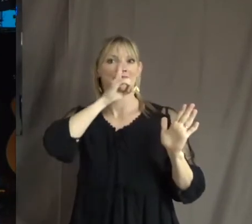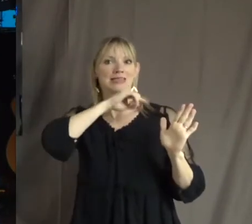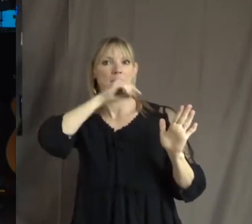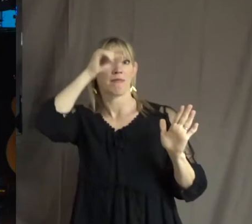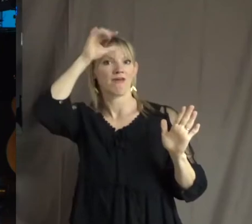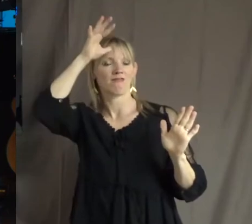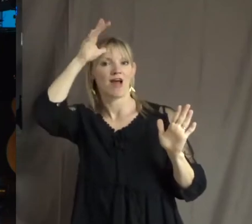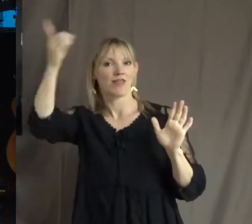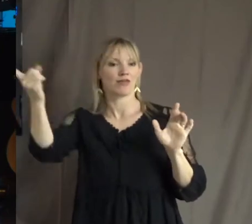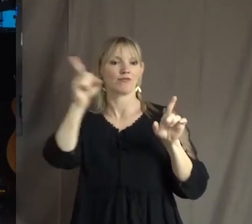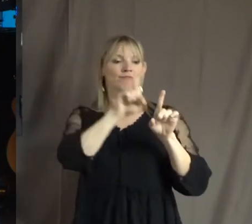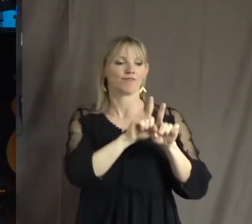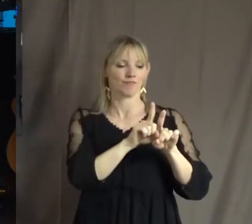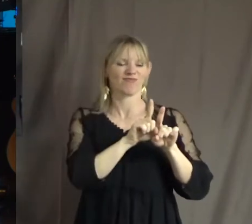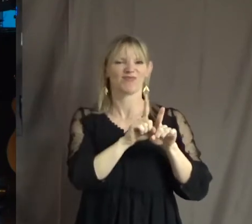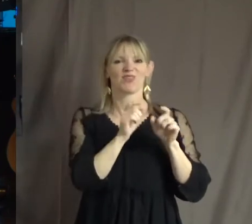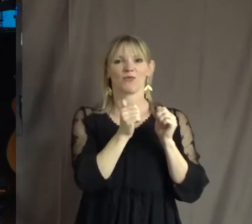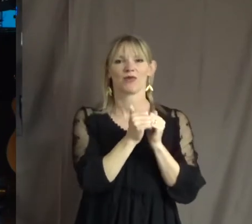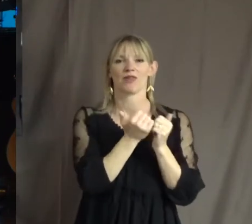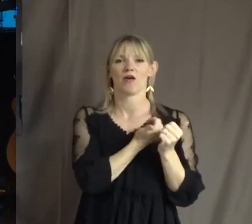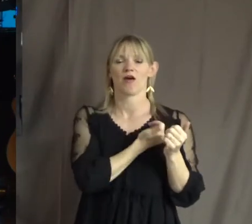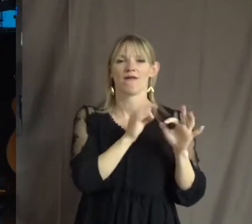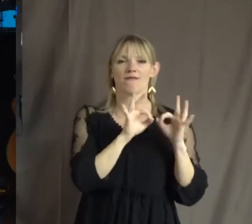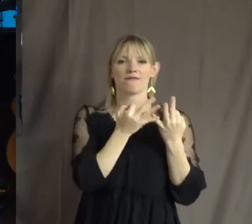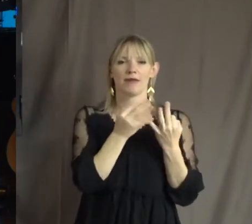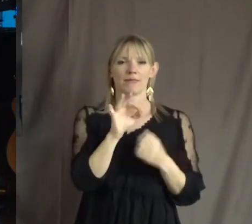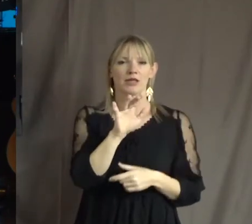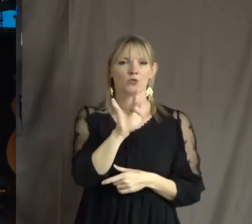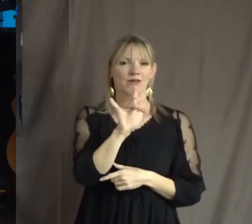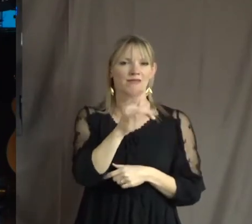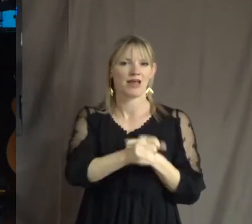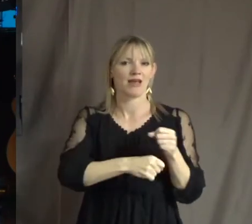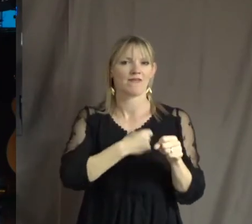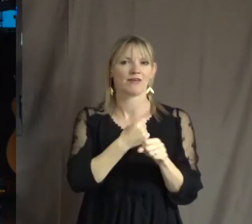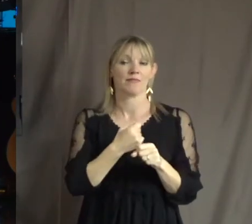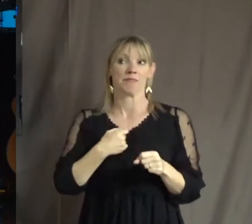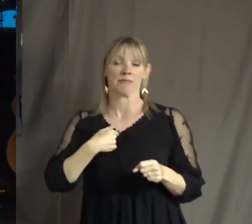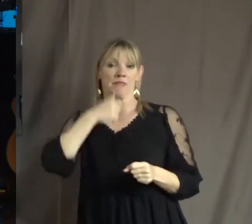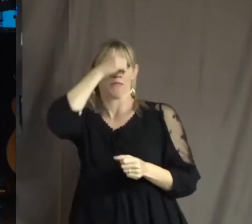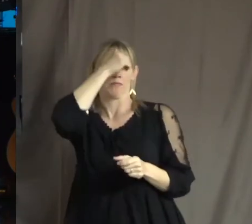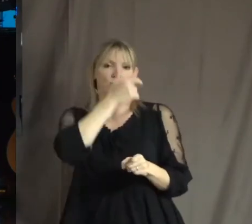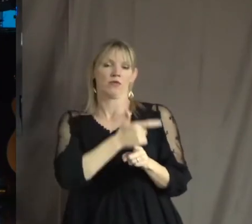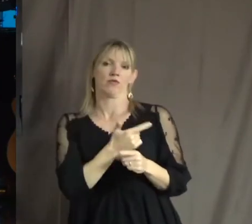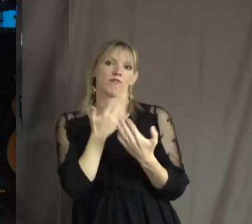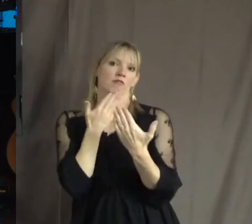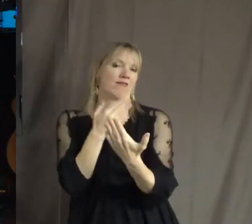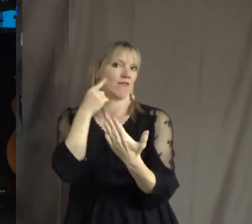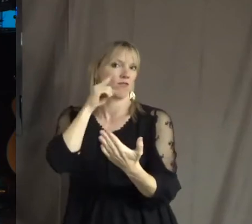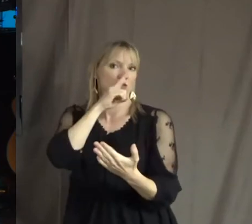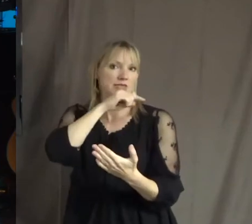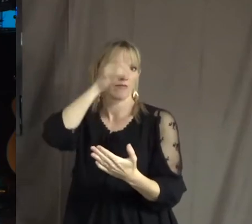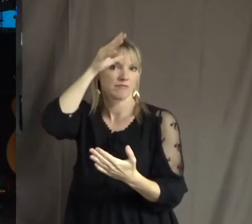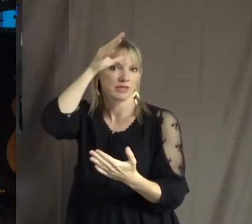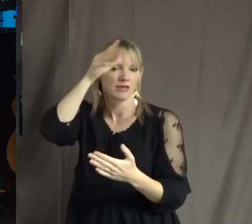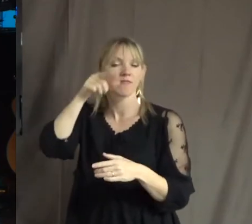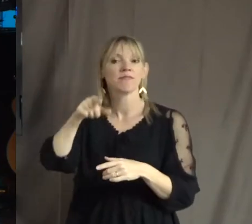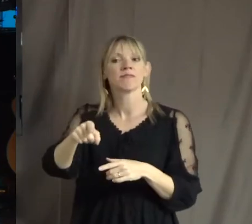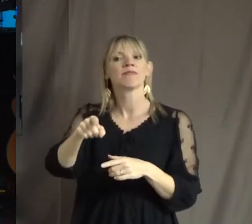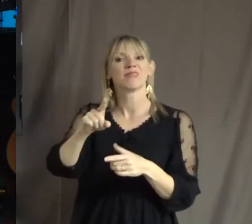man. He was with us for 25 years. My brother and I were so grateful for him. And then he passed.